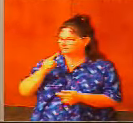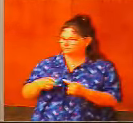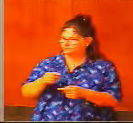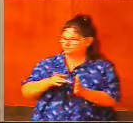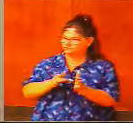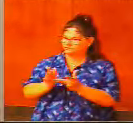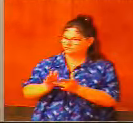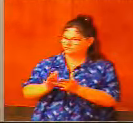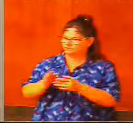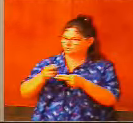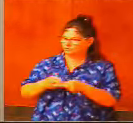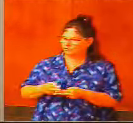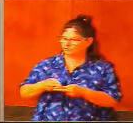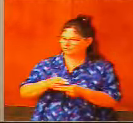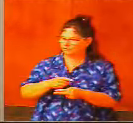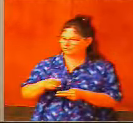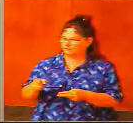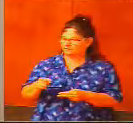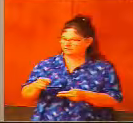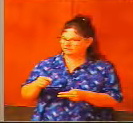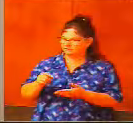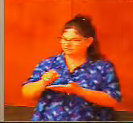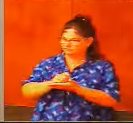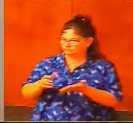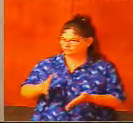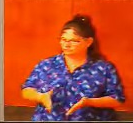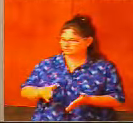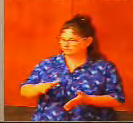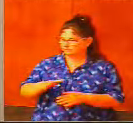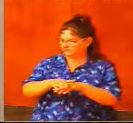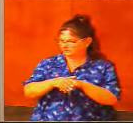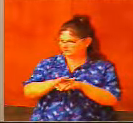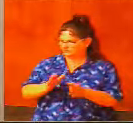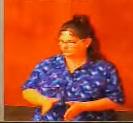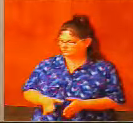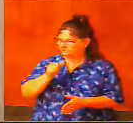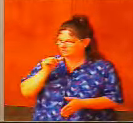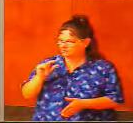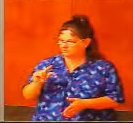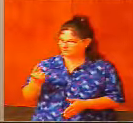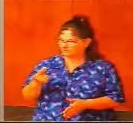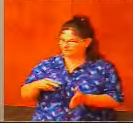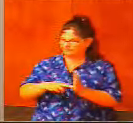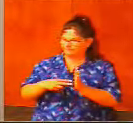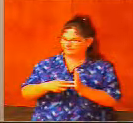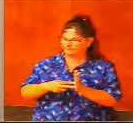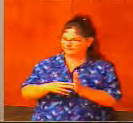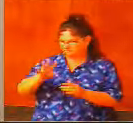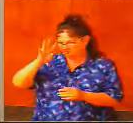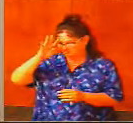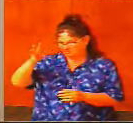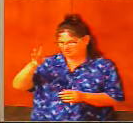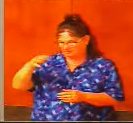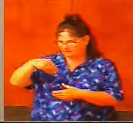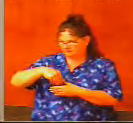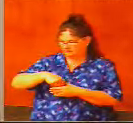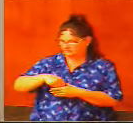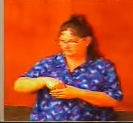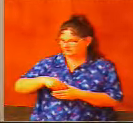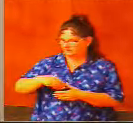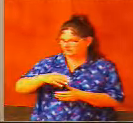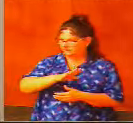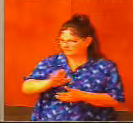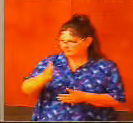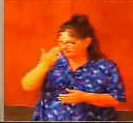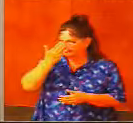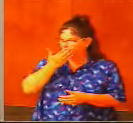and Pharisees hypocrites, he didn't mean they were merely play acting, pretending, that is, men inwardly aware of their